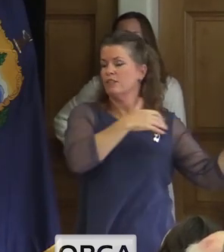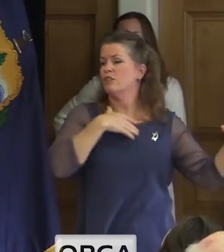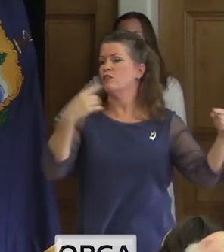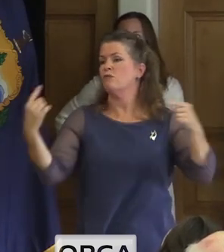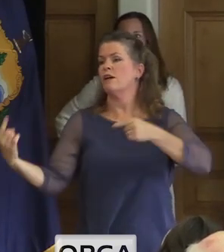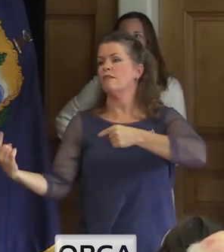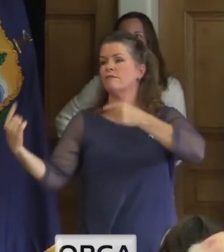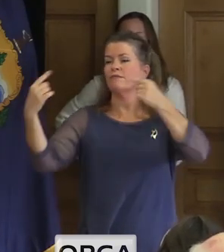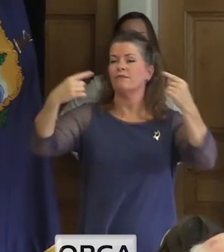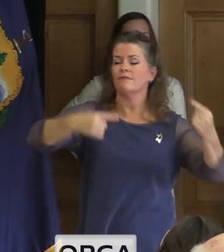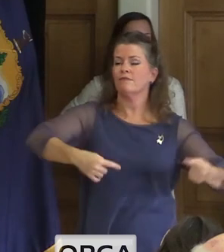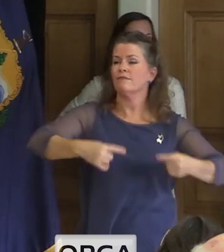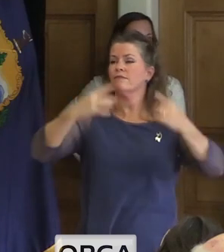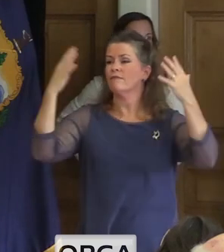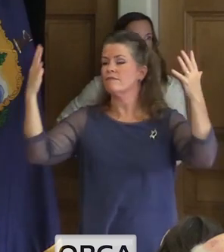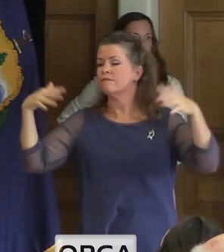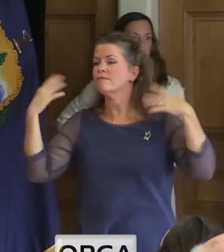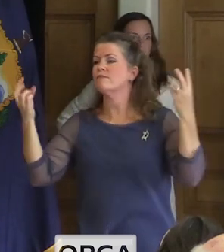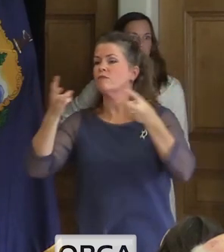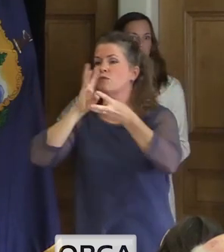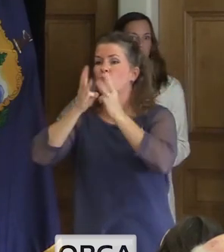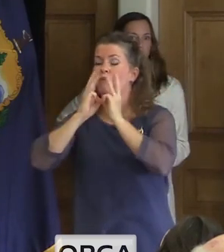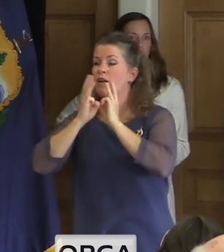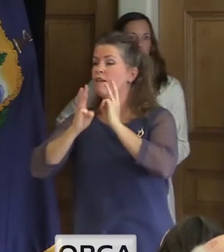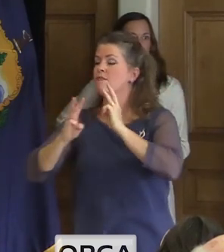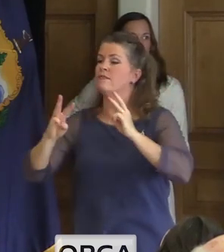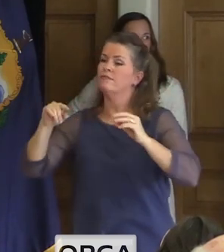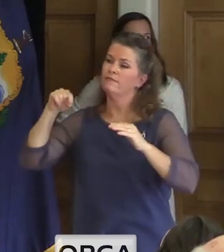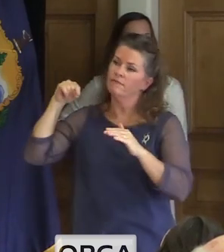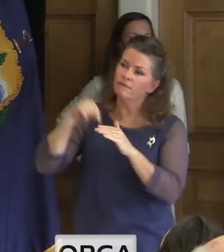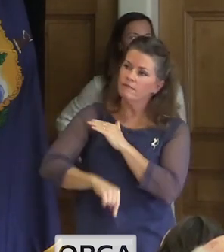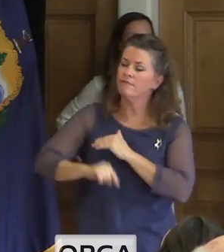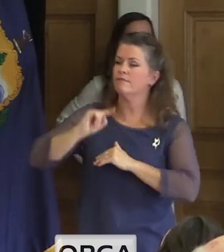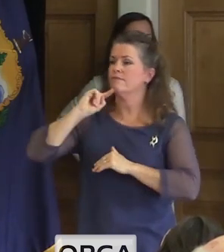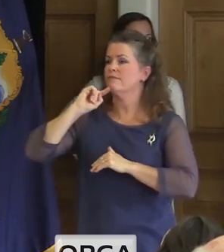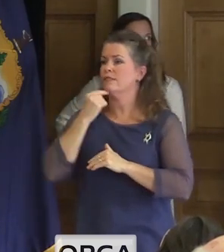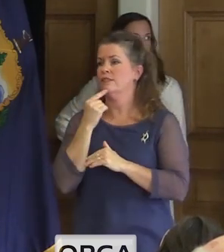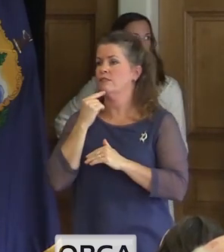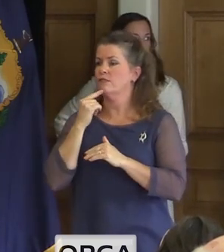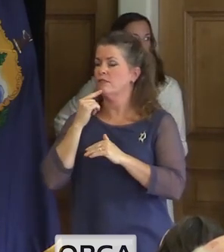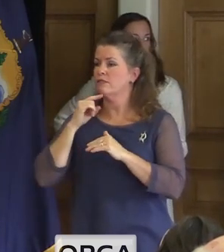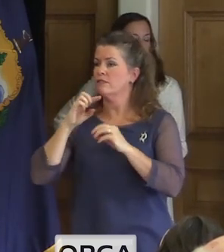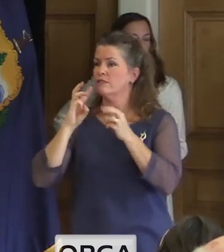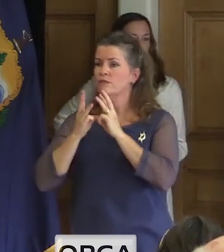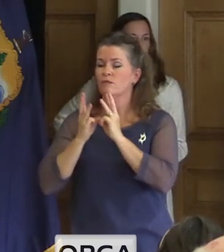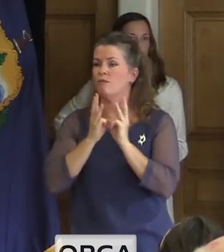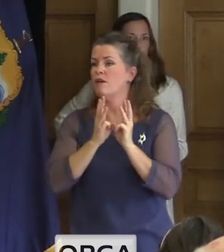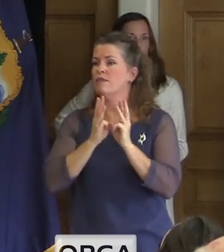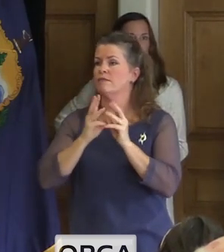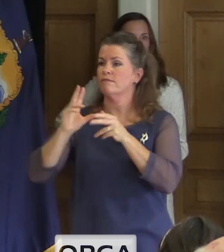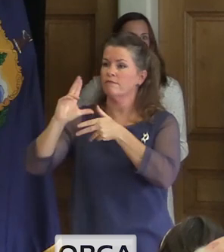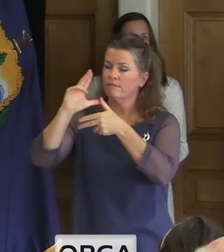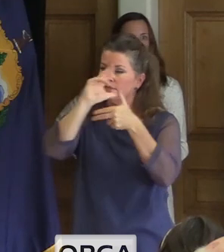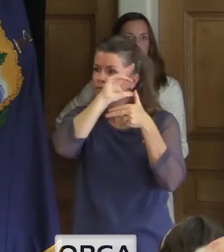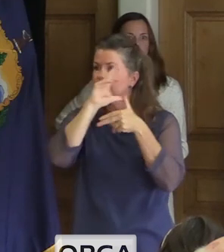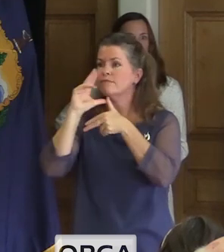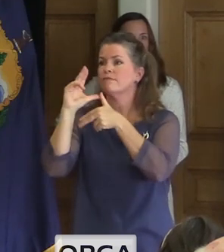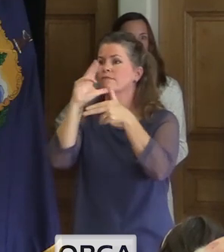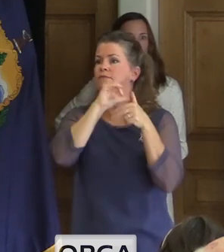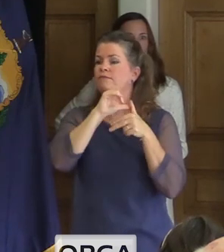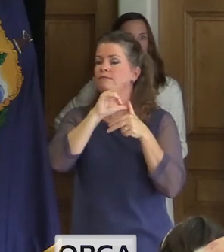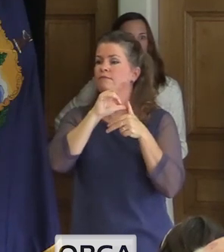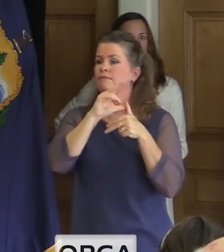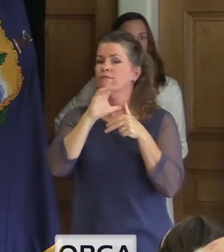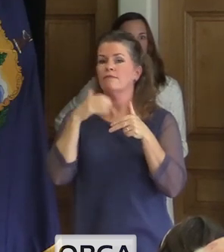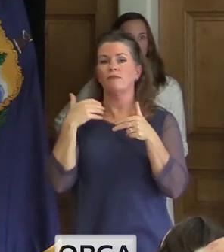weather disturbances, which have been intensified by the warm air. And we have a president who